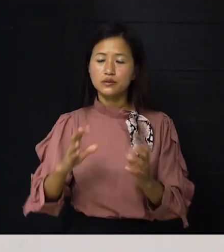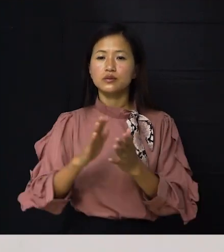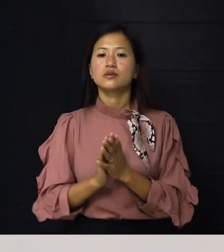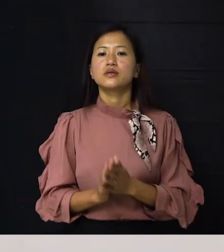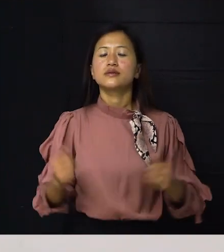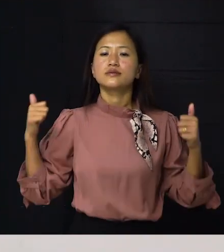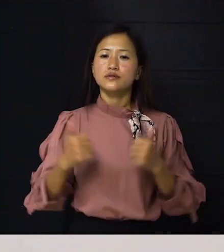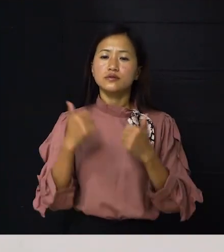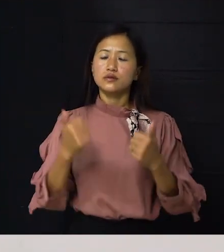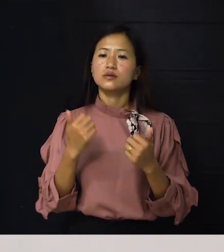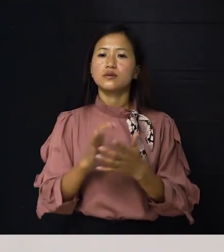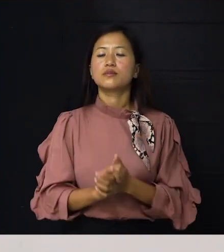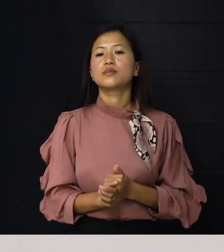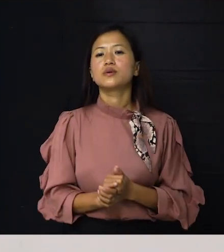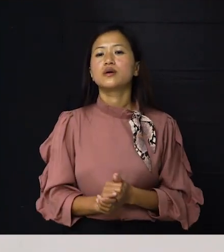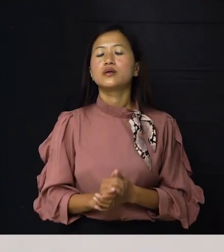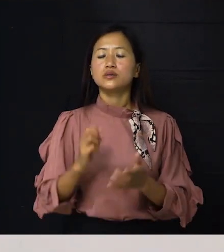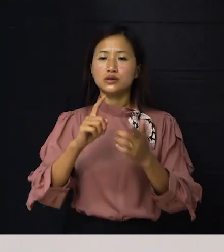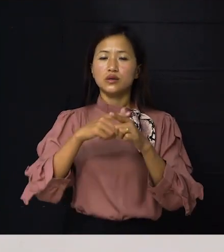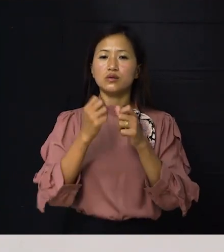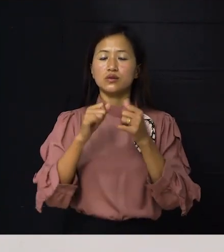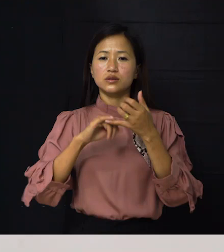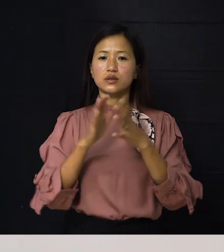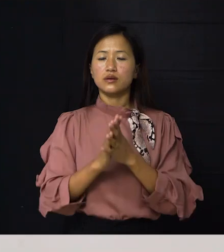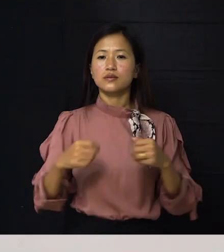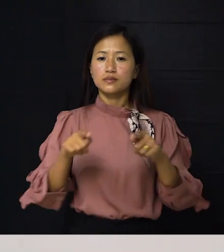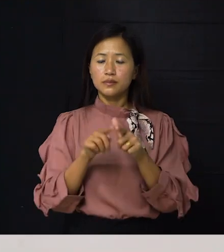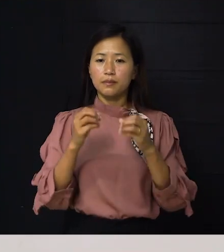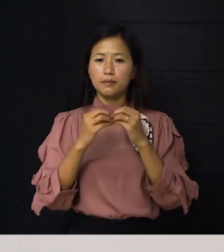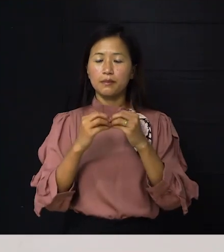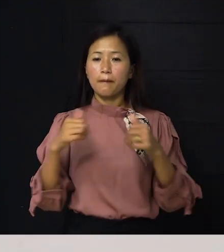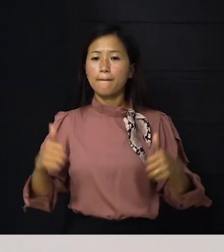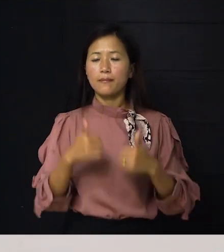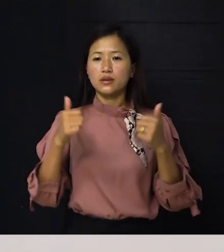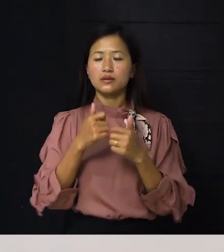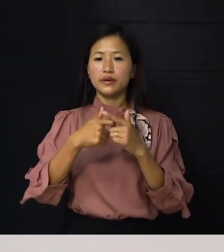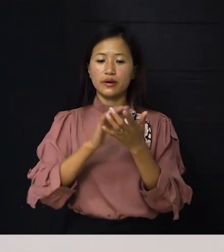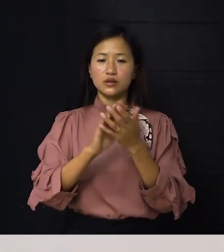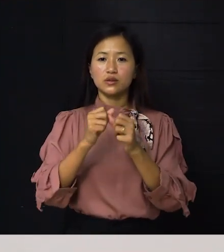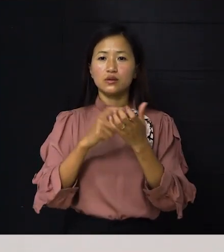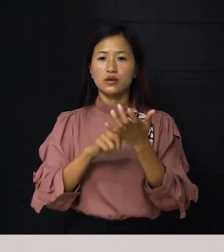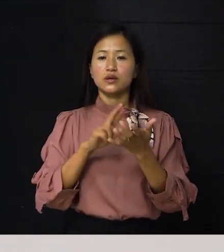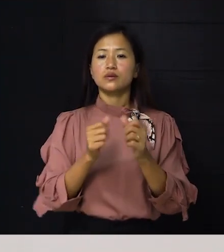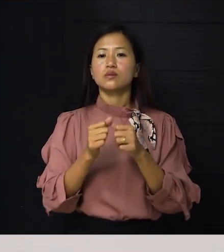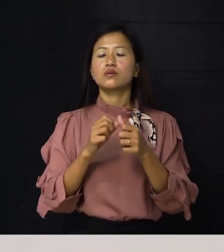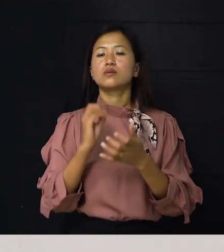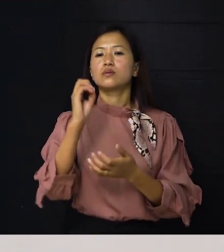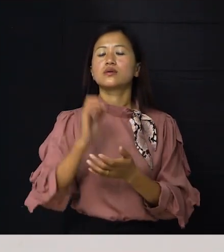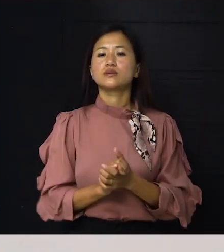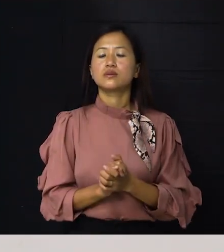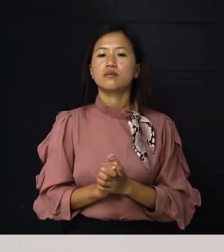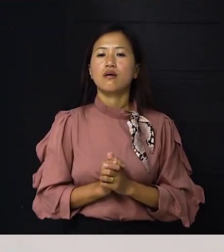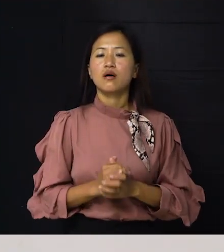he defeated Humayun in the Battle of Chosa and the Battle of Kannauj, he took back all the empire of Mughal. However, like